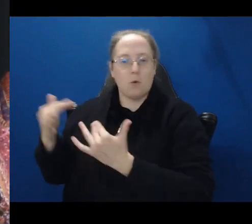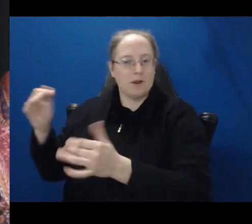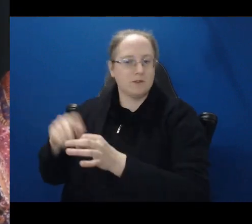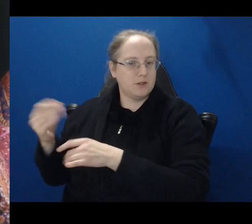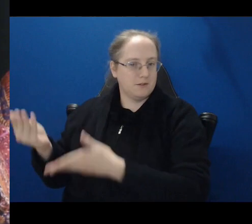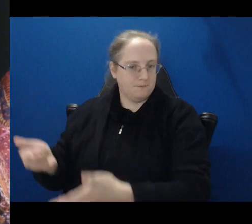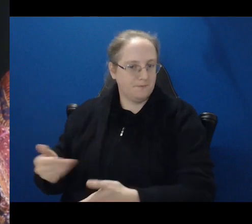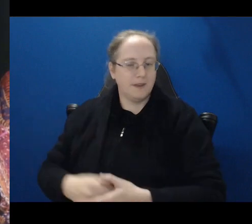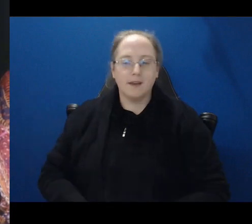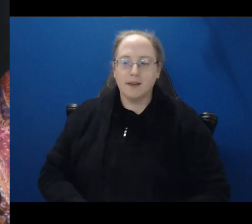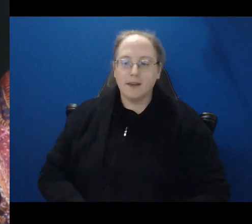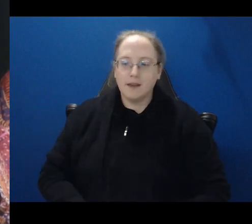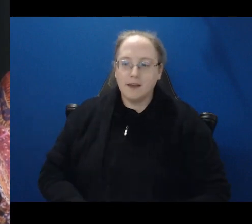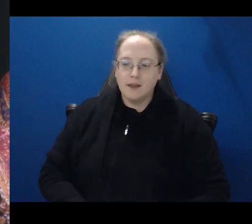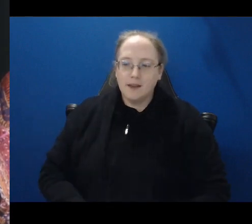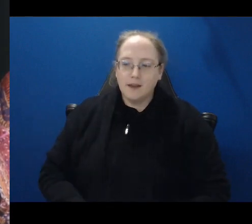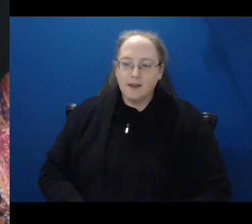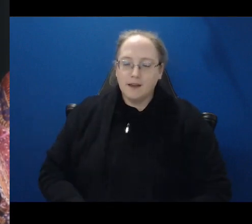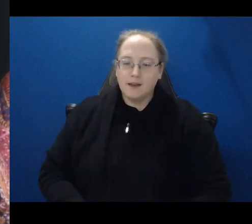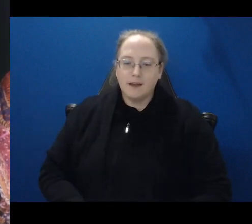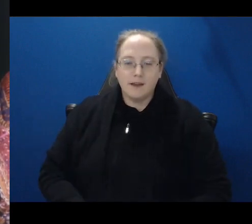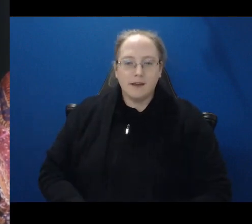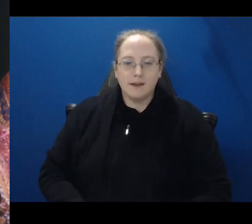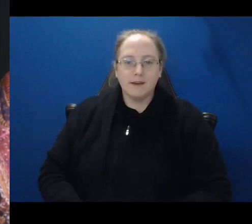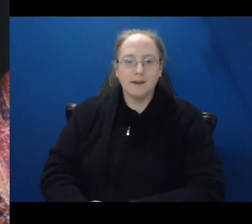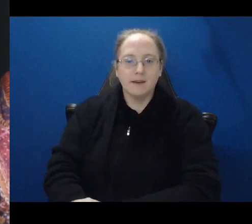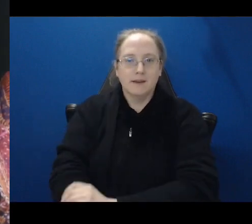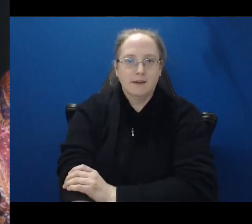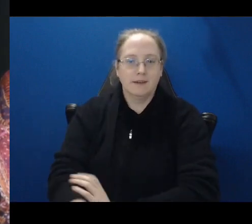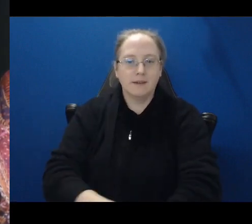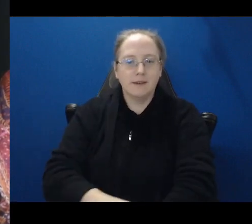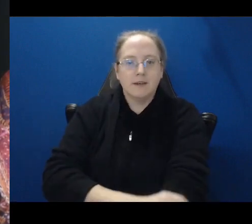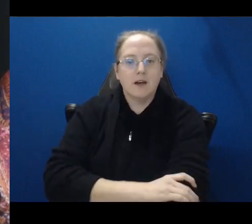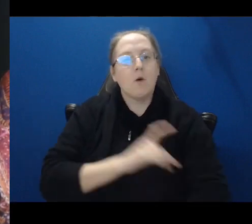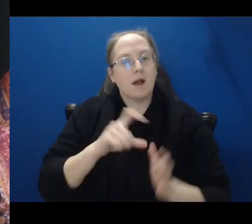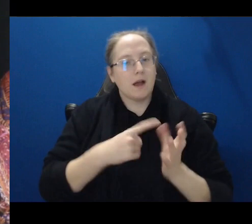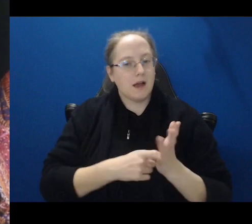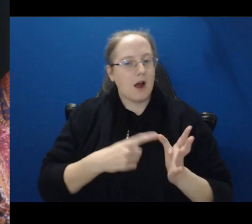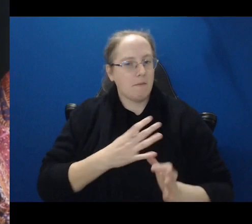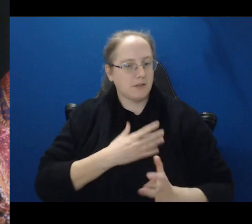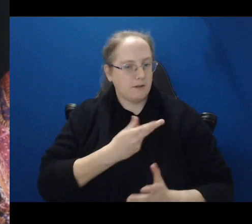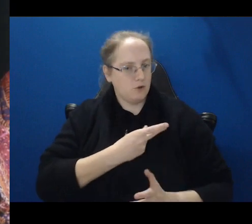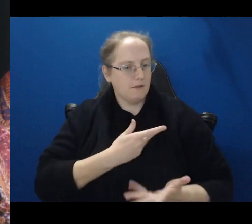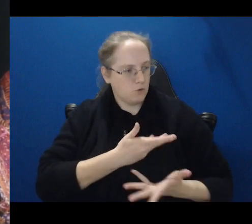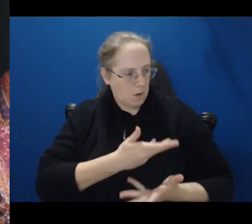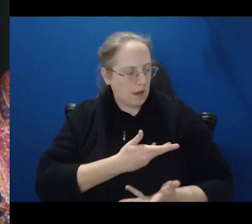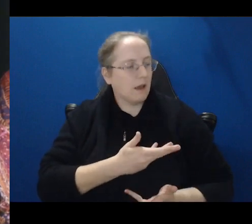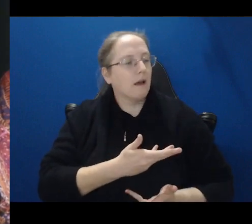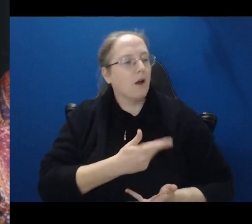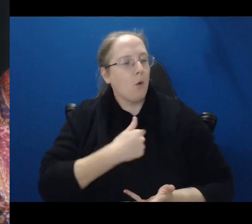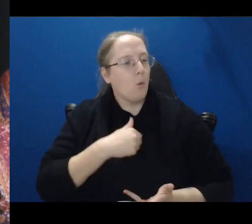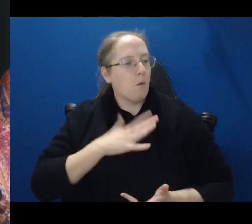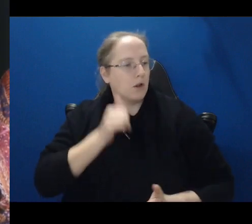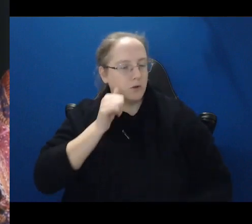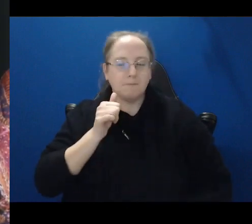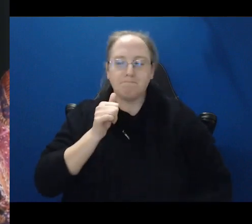when Cara and I were speaking, we really kind of wanted to know, what is it